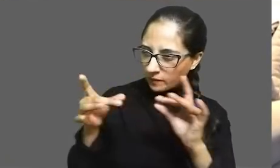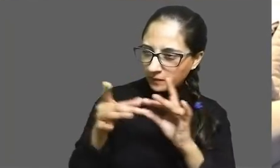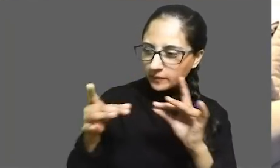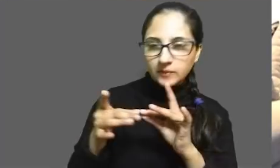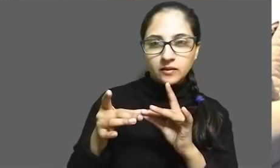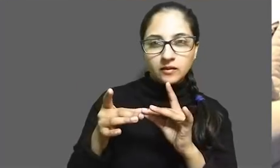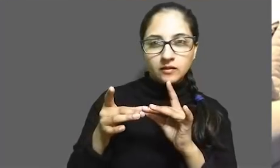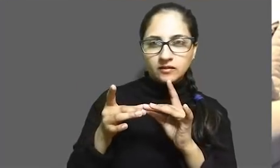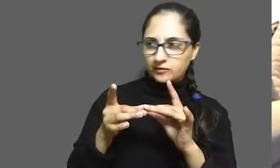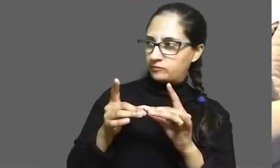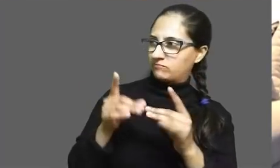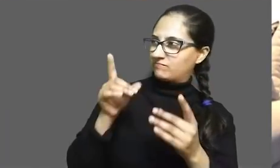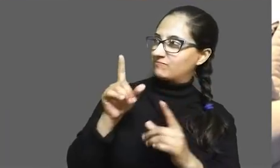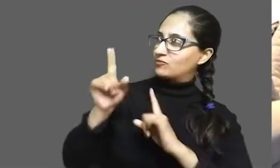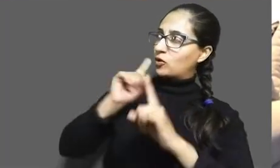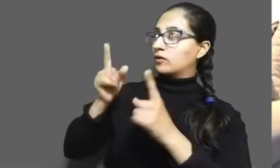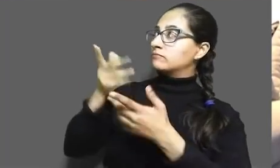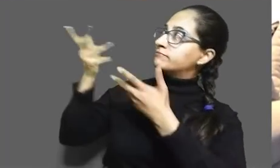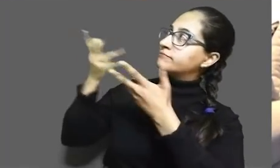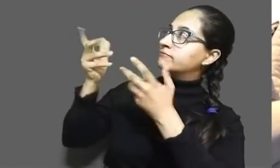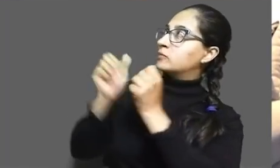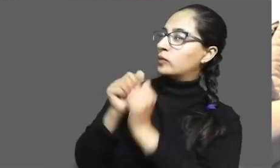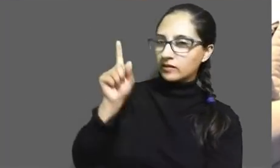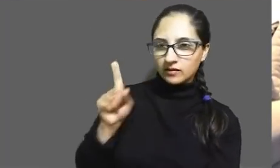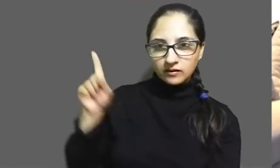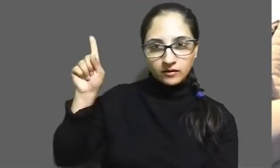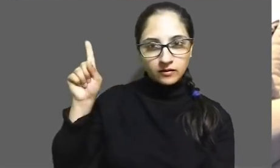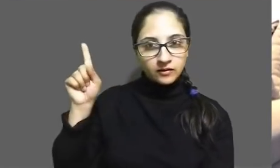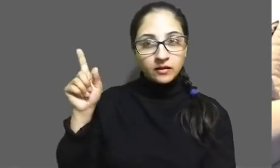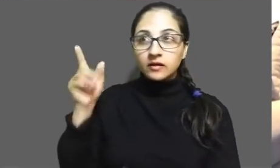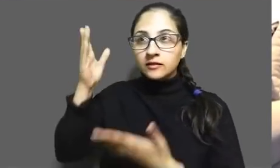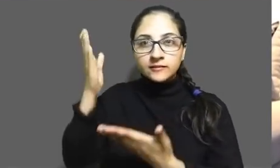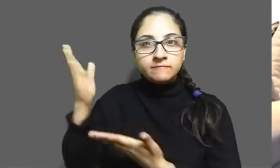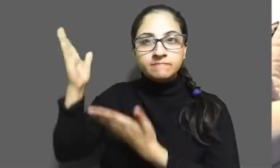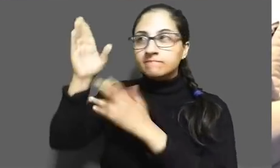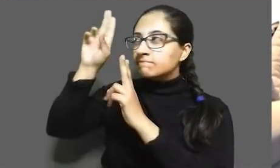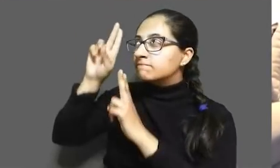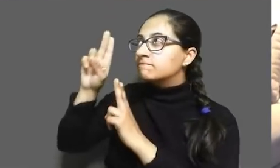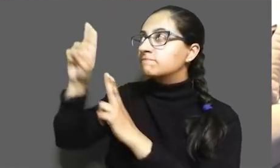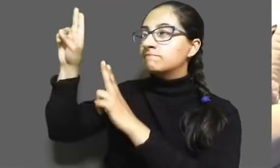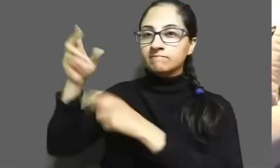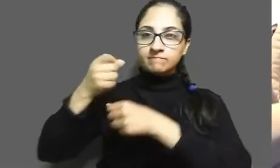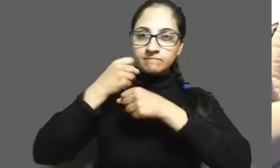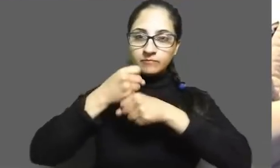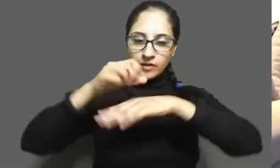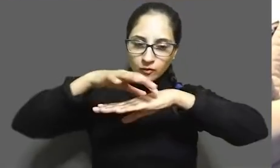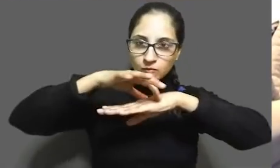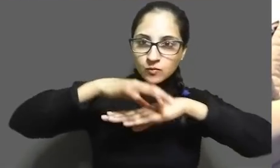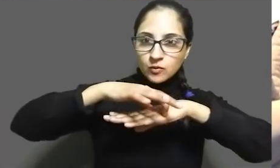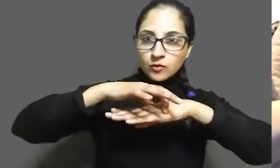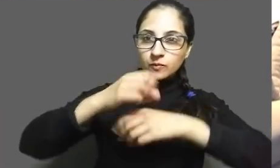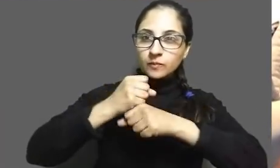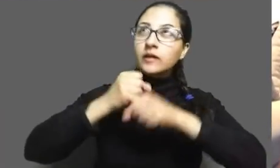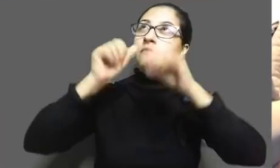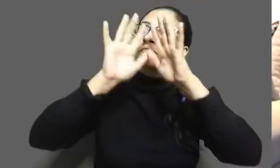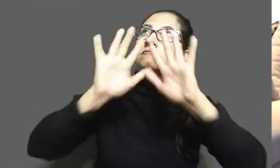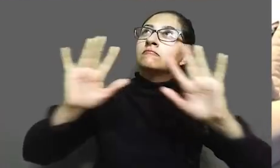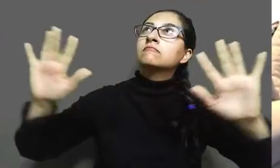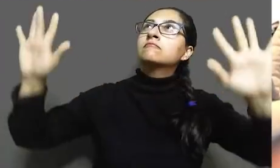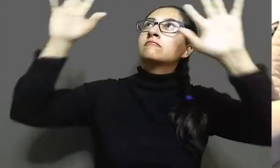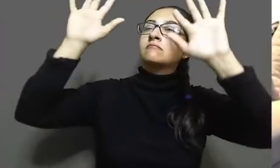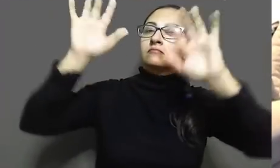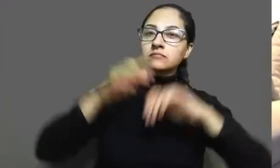Prophet Musa was offended. He said to the shepherd, "How can you speak in this way to the one